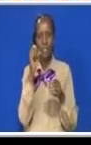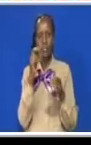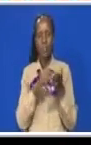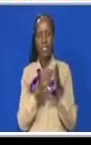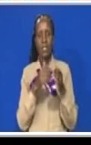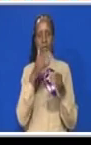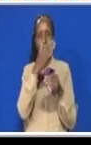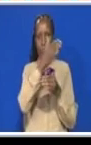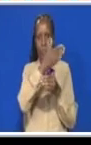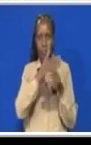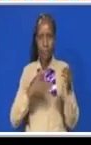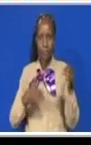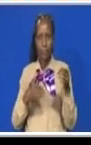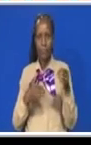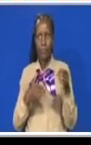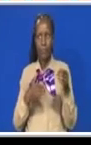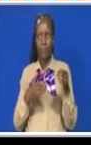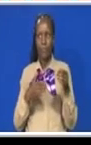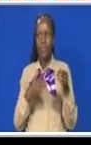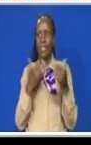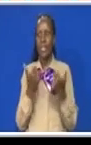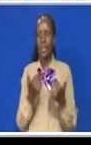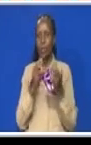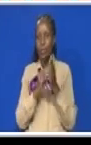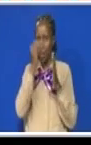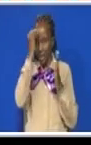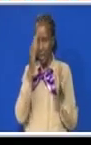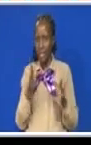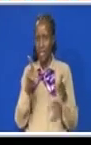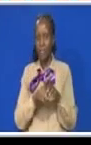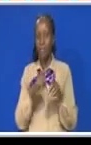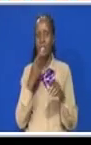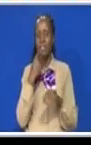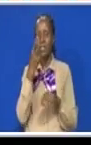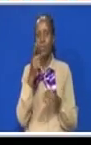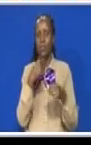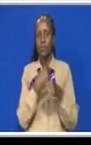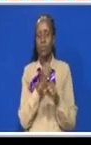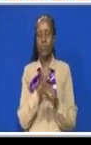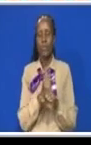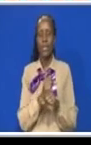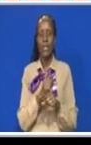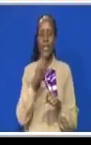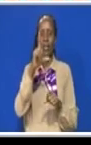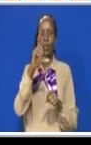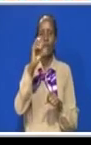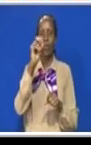across. Across. Learner, you can also be told to make a longitudinal